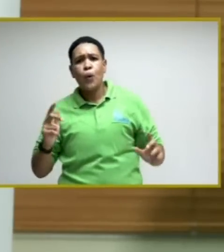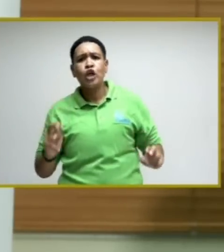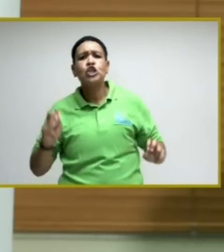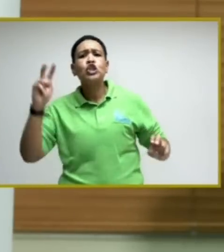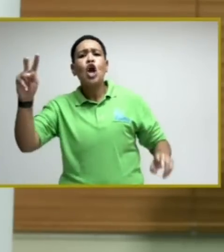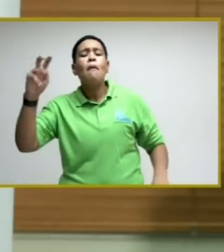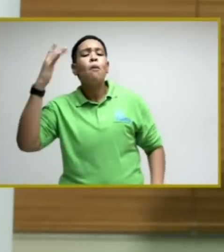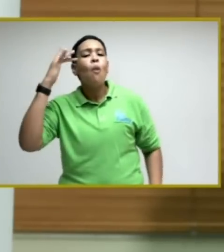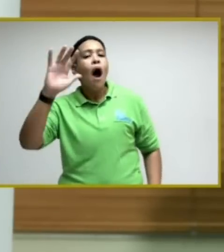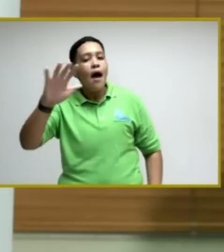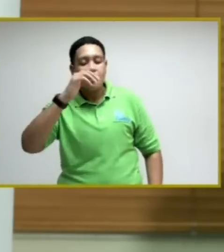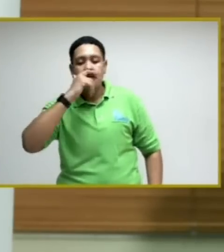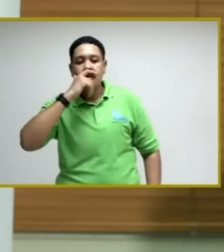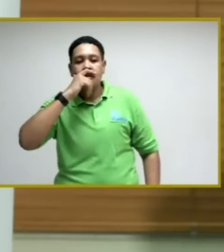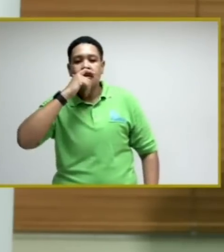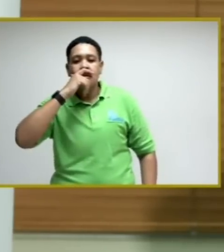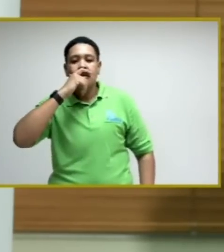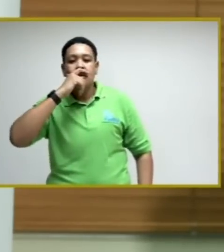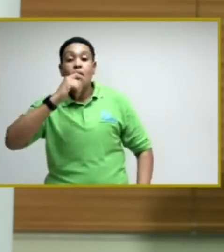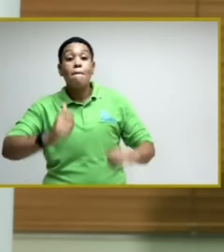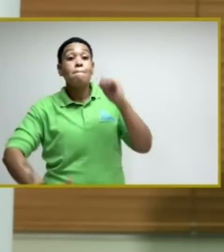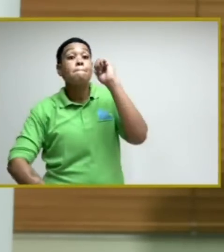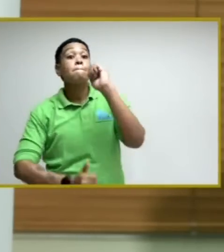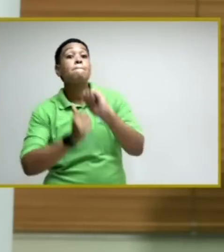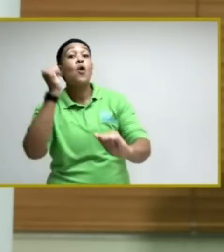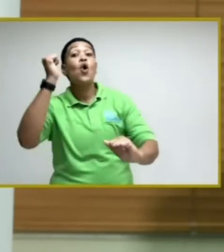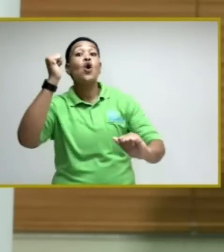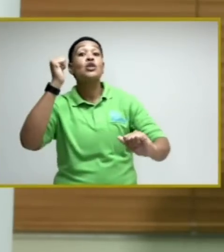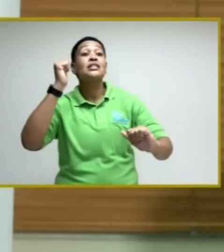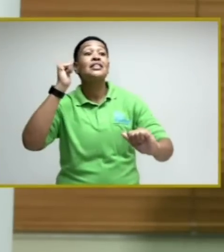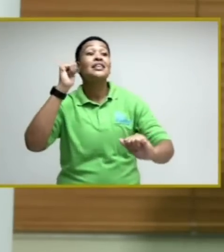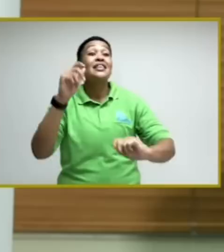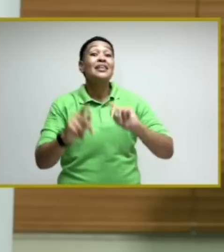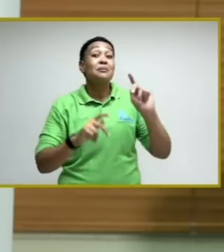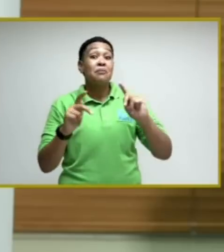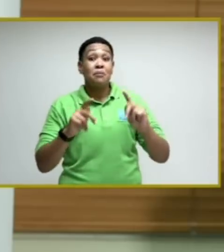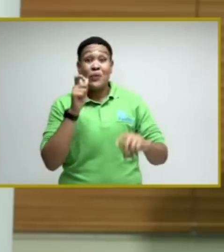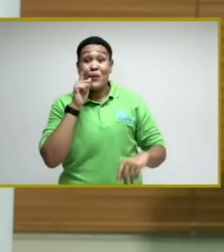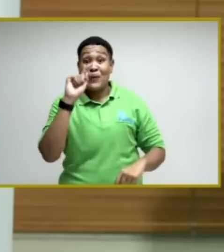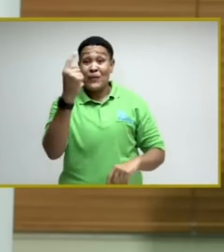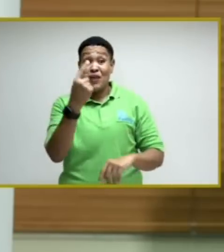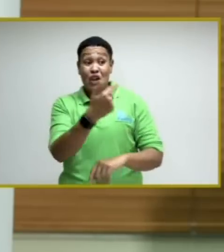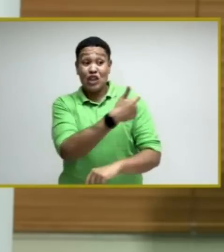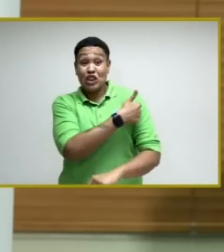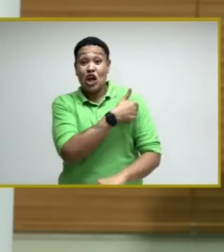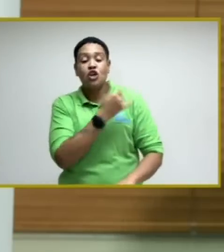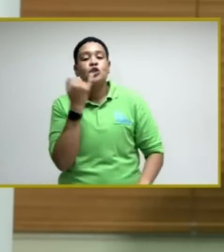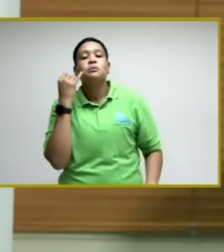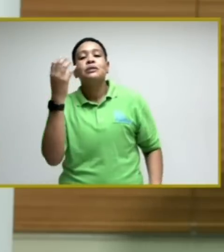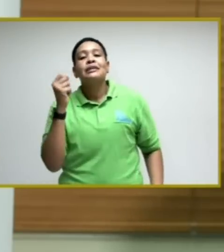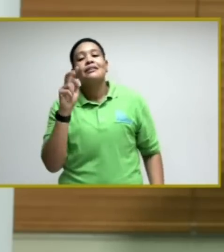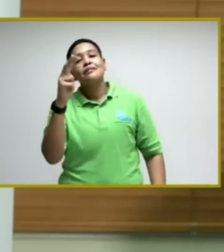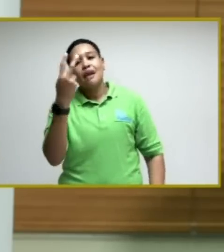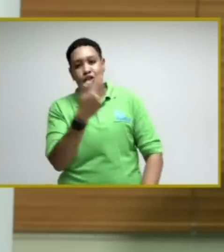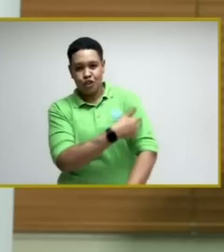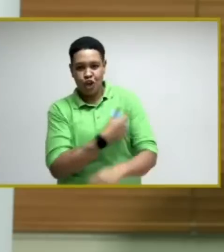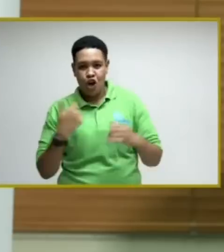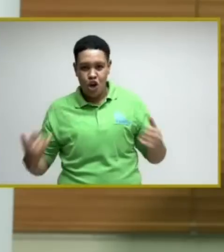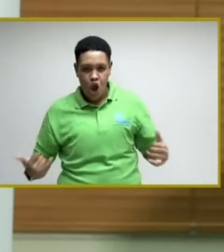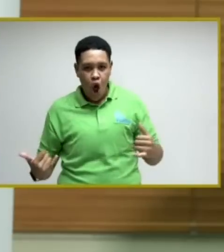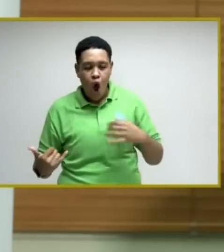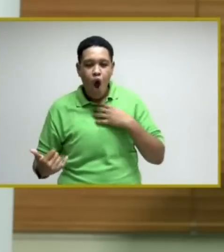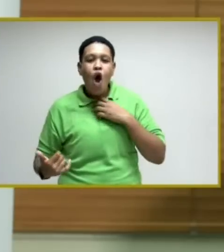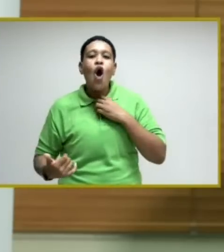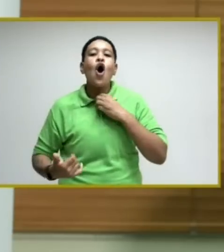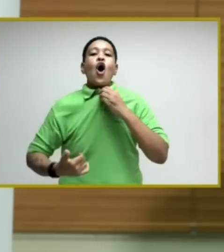that's because most of the population that have had their first dose are now due their second. So it is going to be